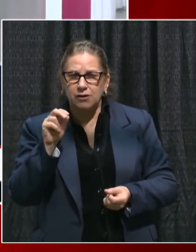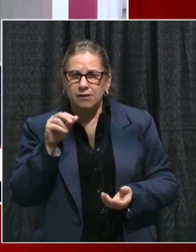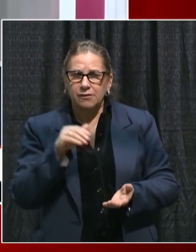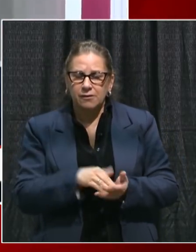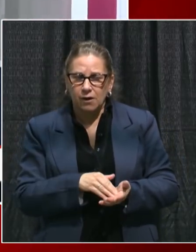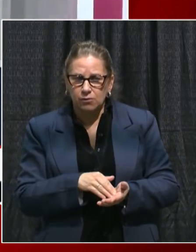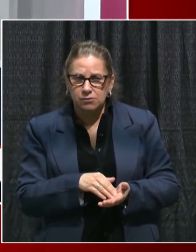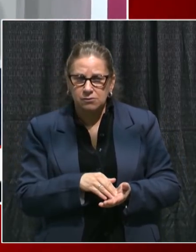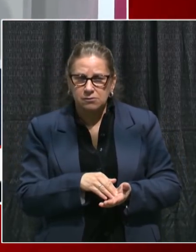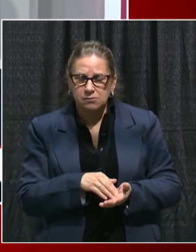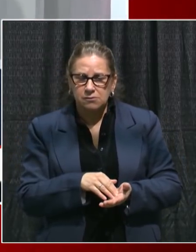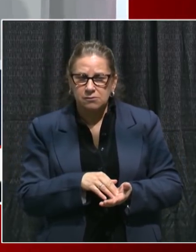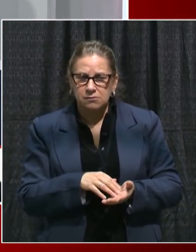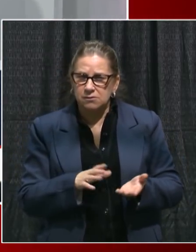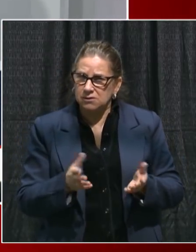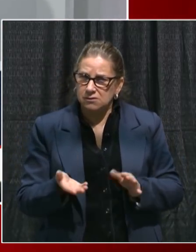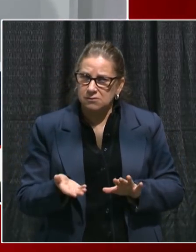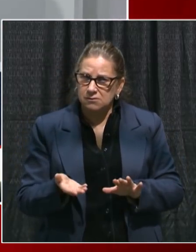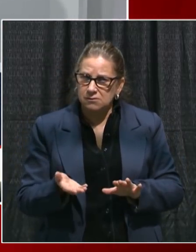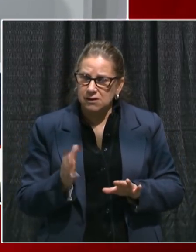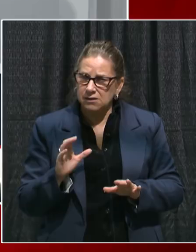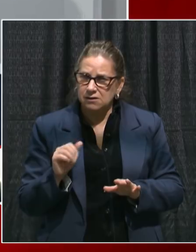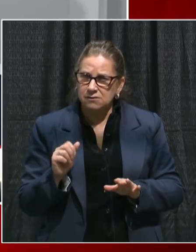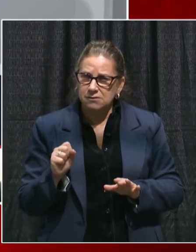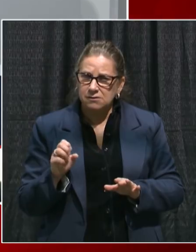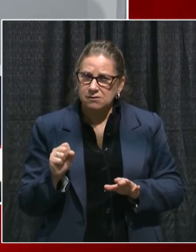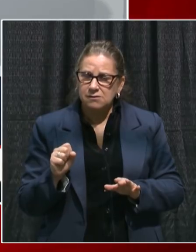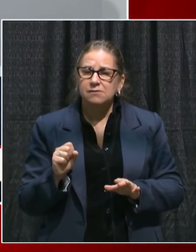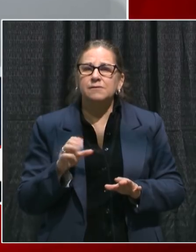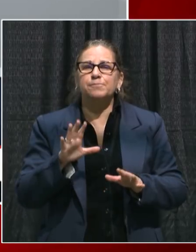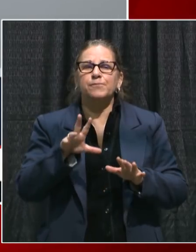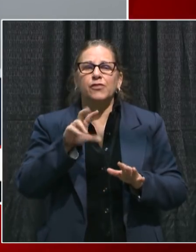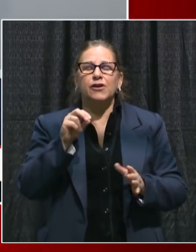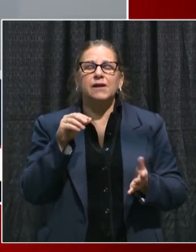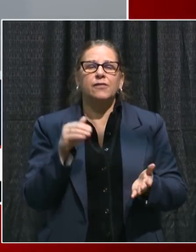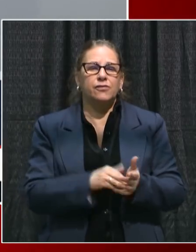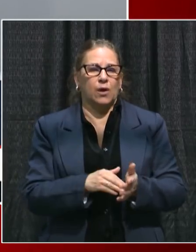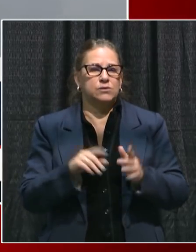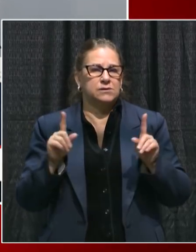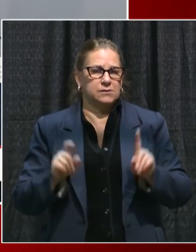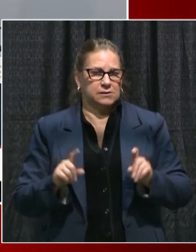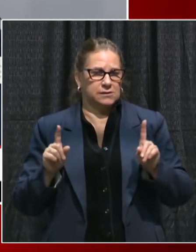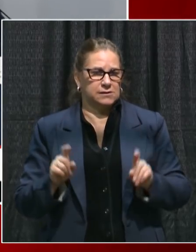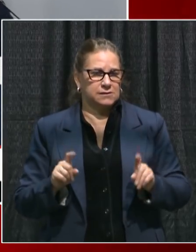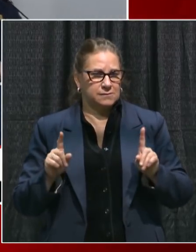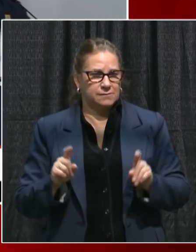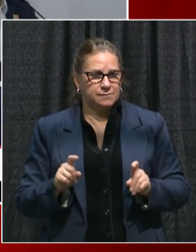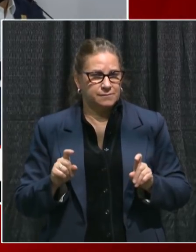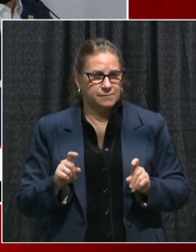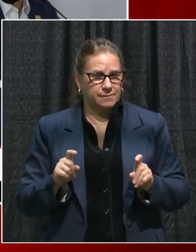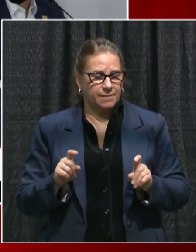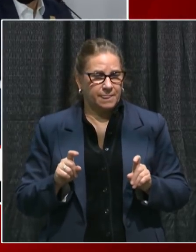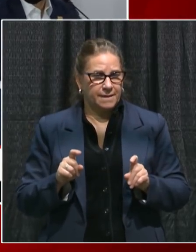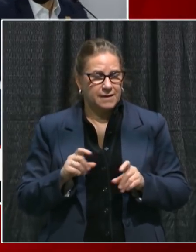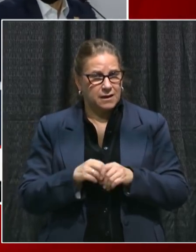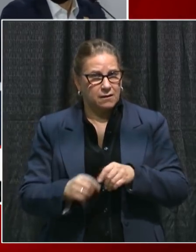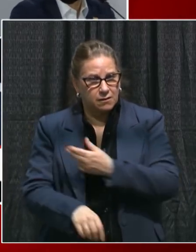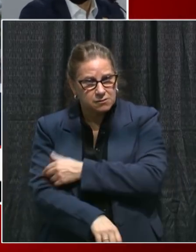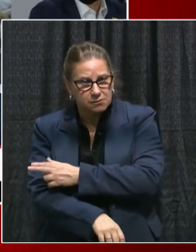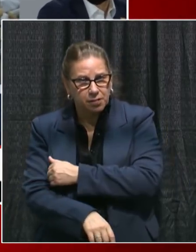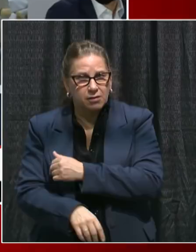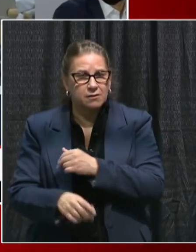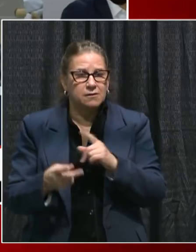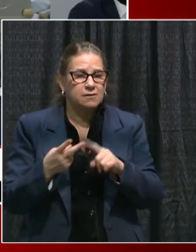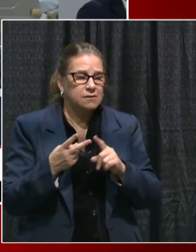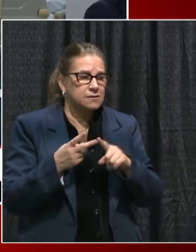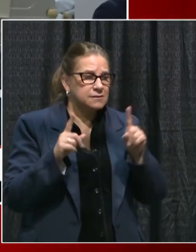the public testing sites, or is that's testing that's been done at hospitals and public and other facilities? Does that include every